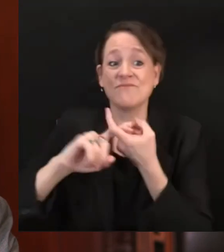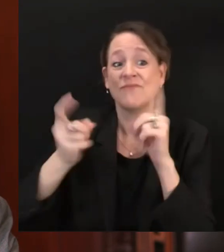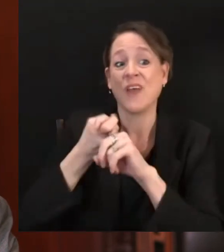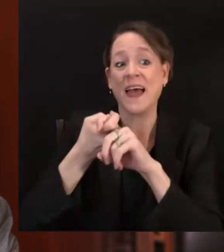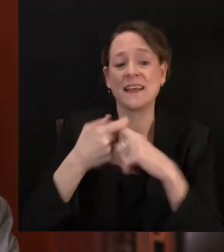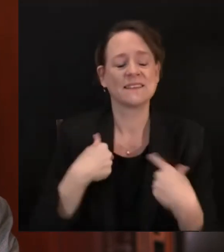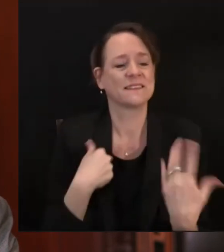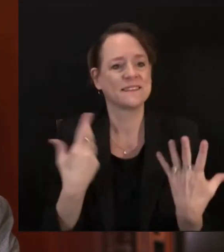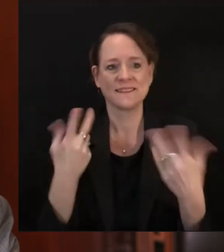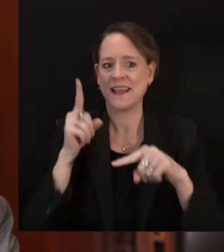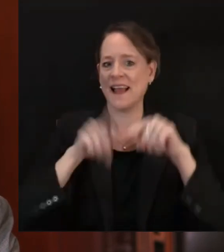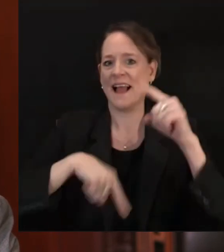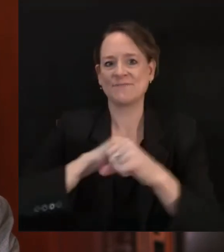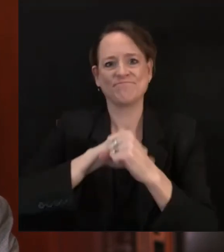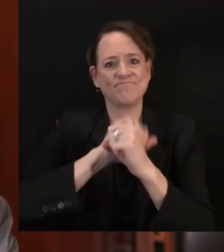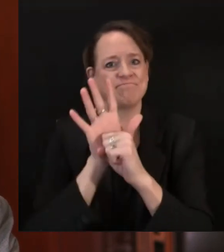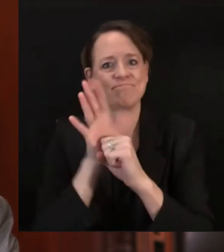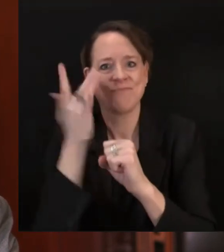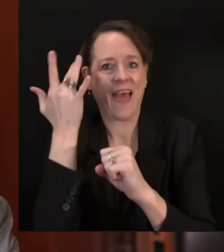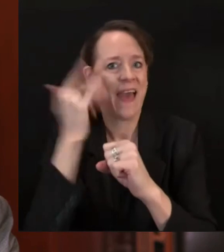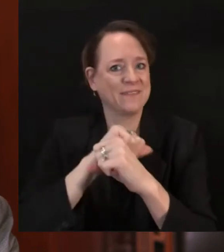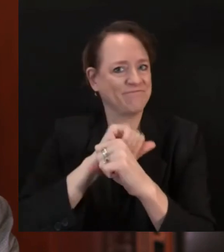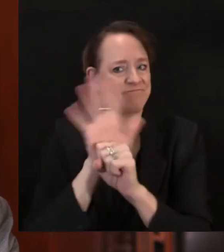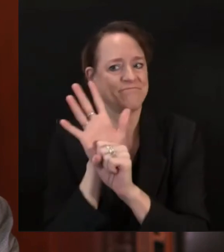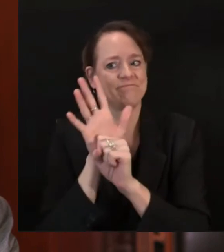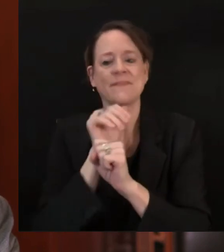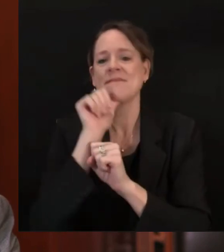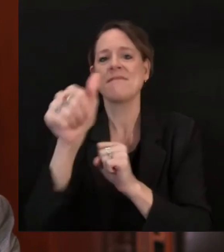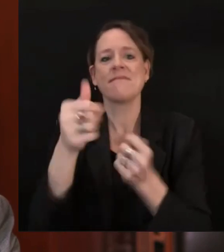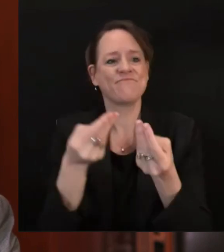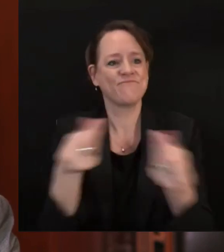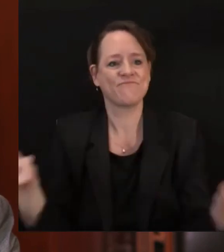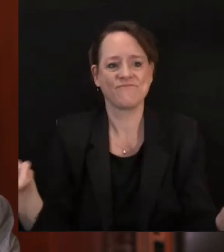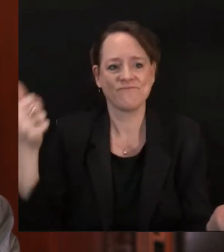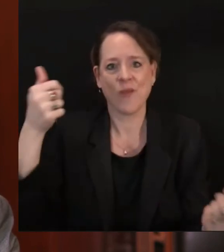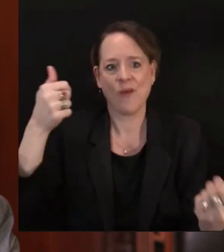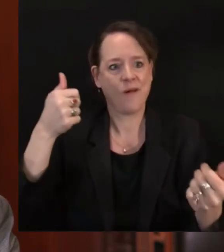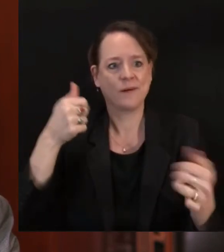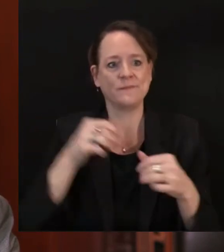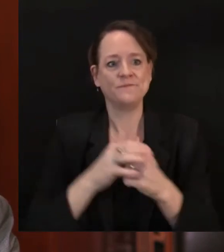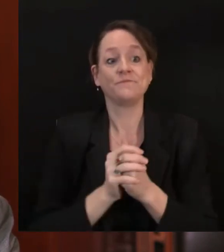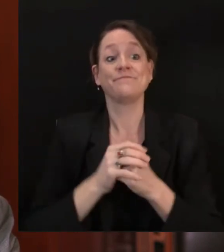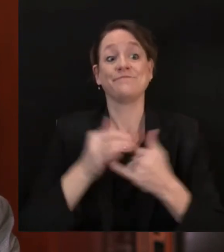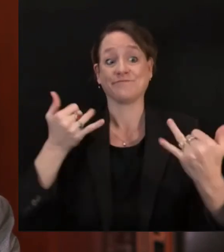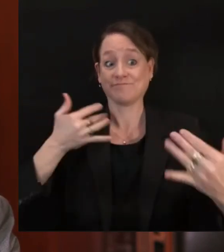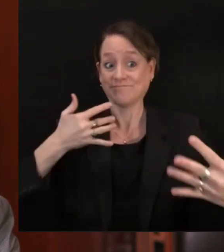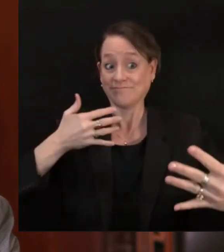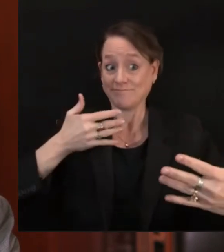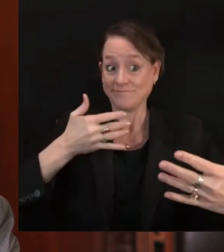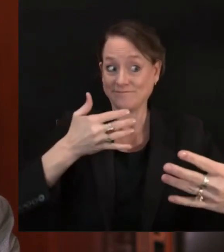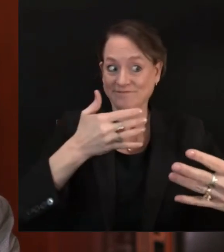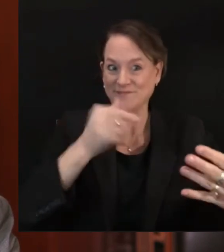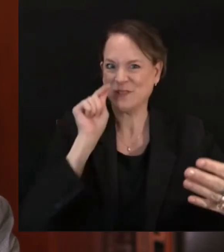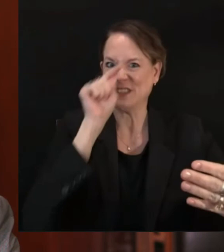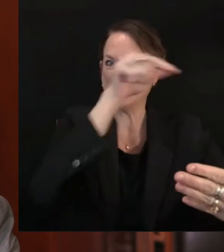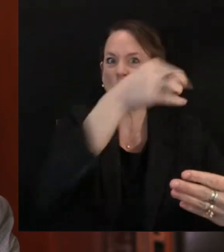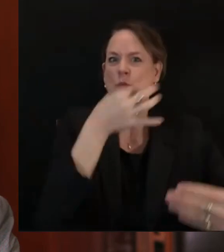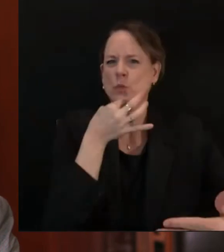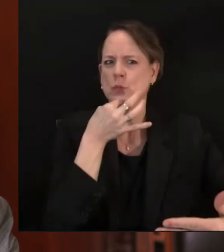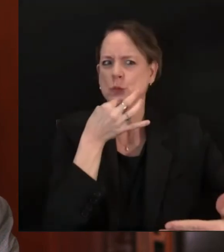pandemic tunnel, we are not in the clear yet. So let's enjoy the holidays safely by protecting everyone's health